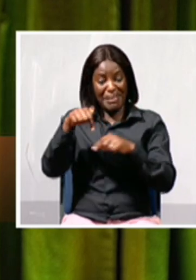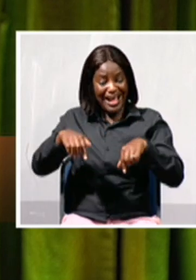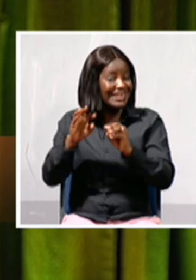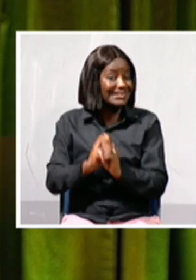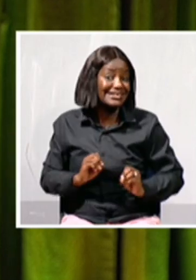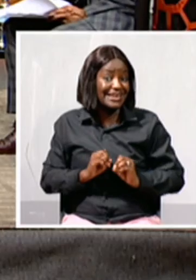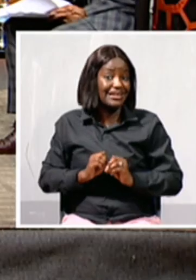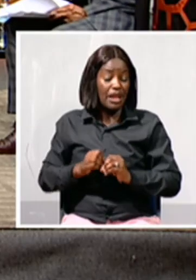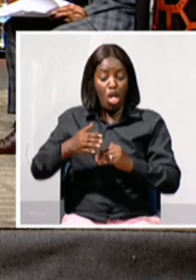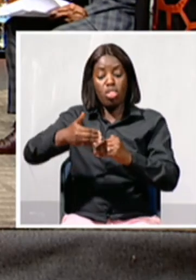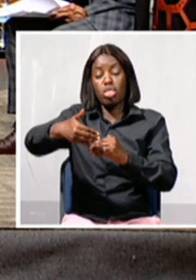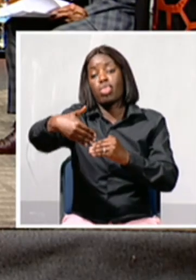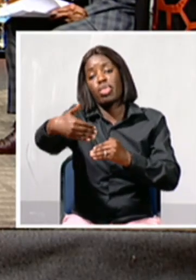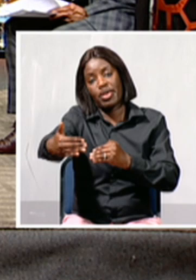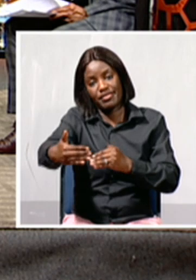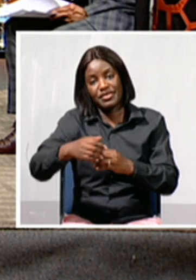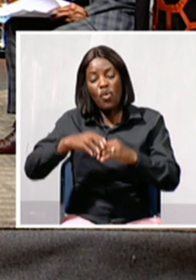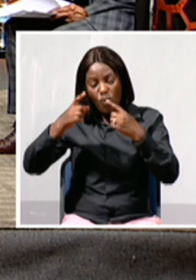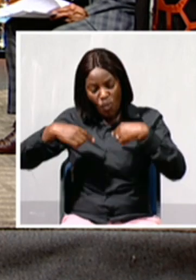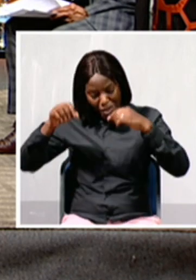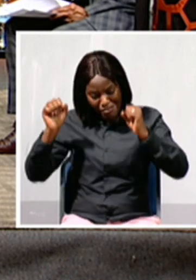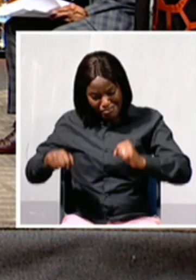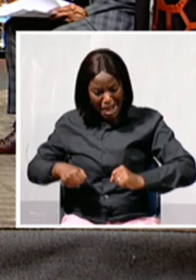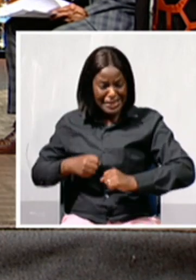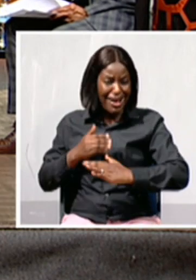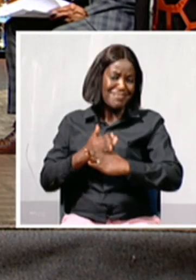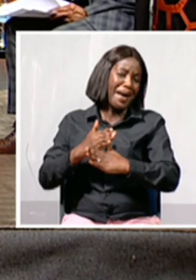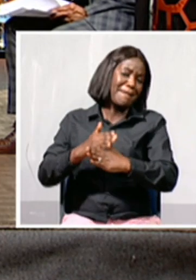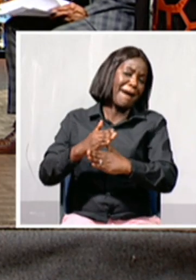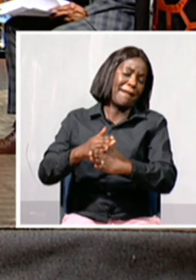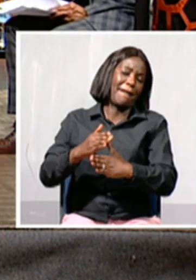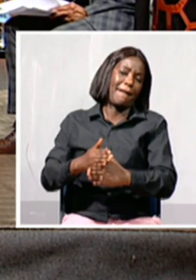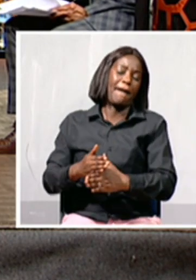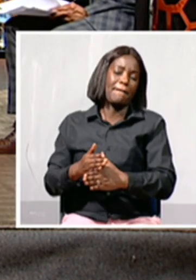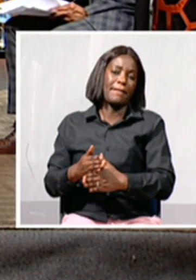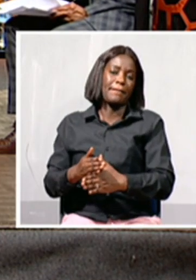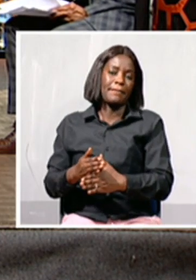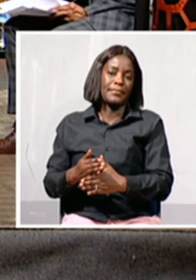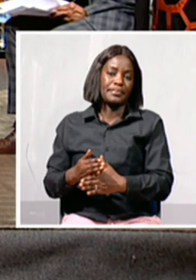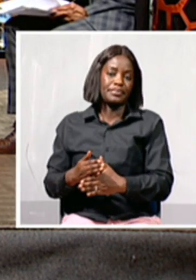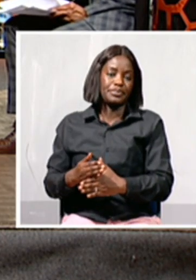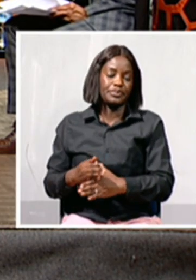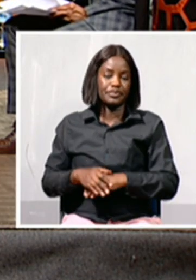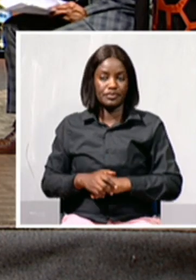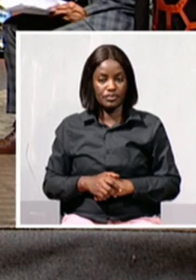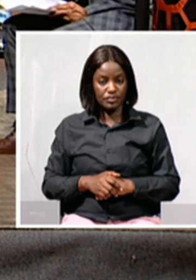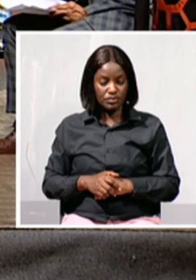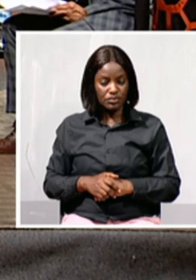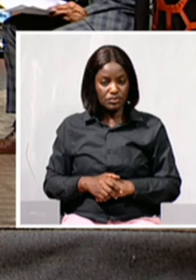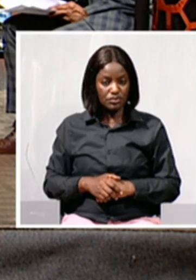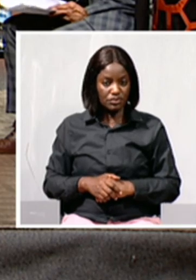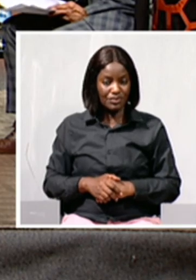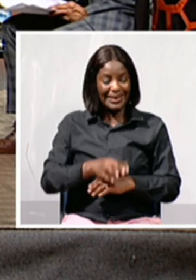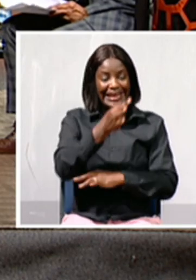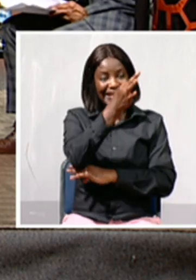done, and we can't predict the future. Exactly. But 91% of those eligible to vote registered.